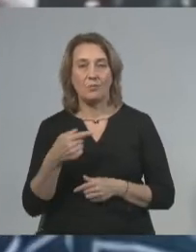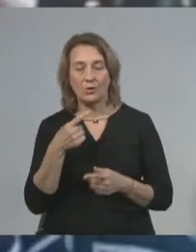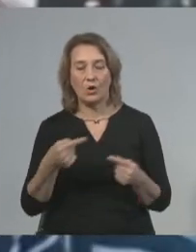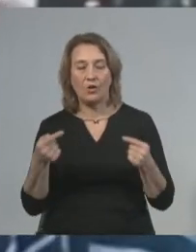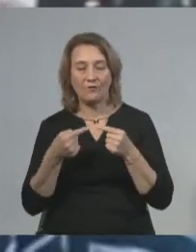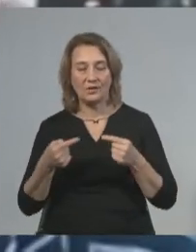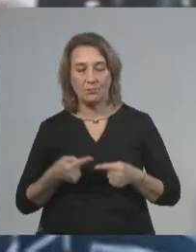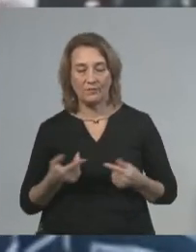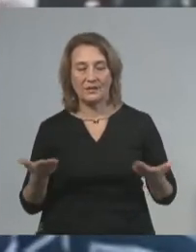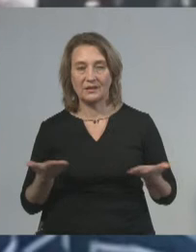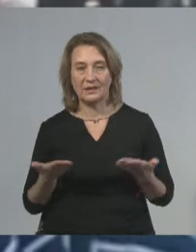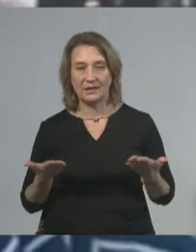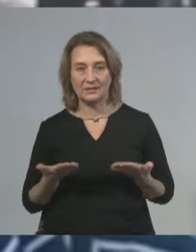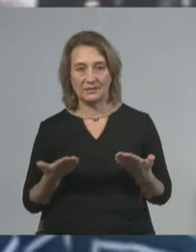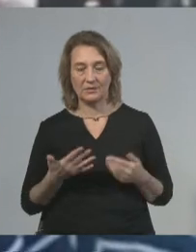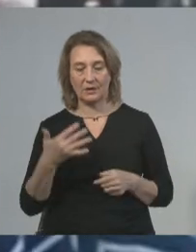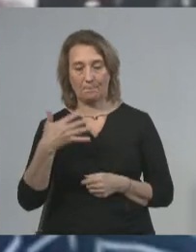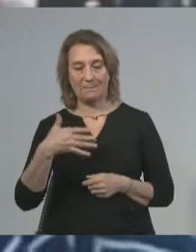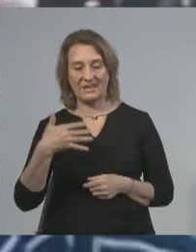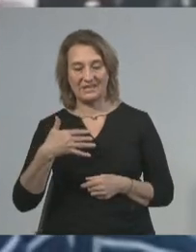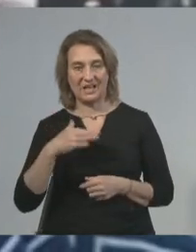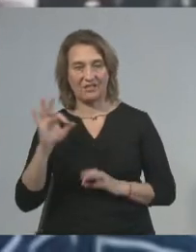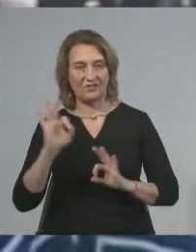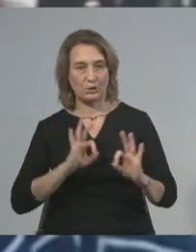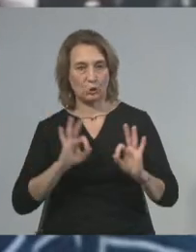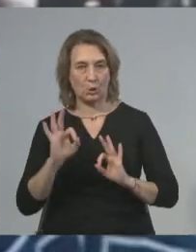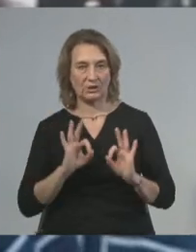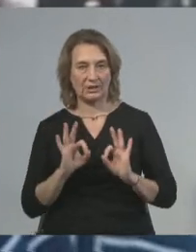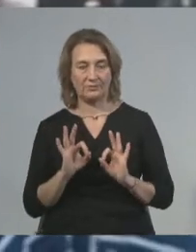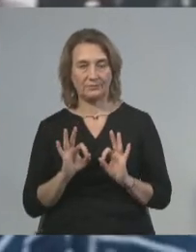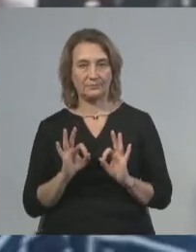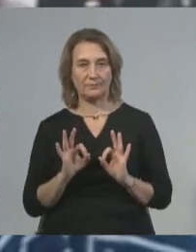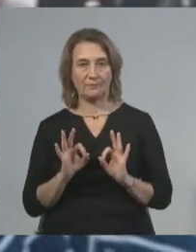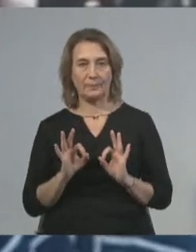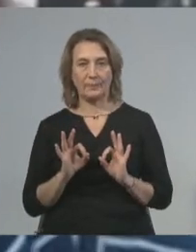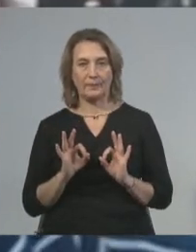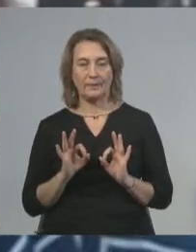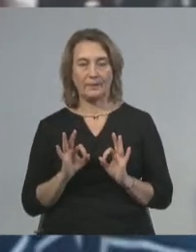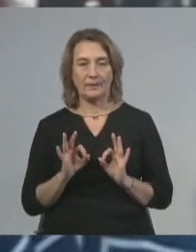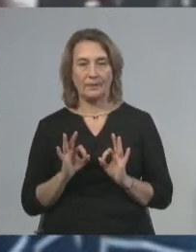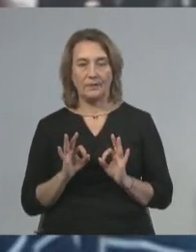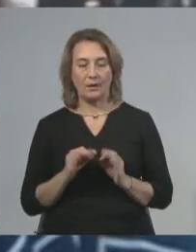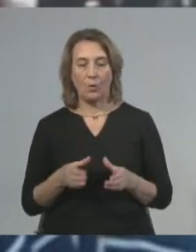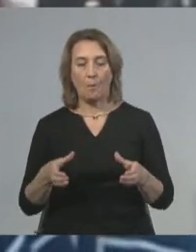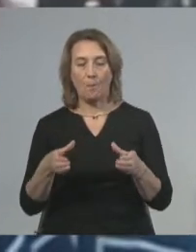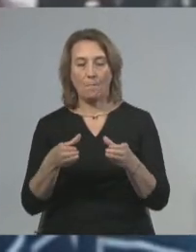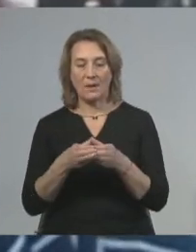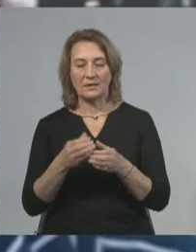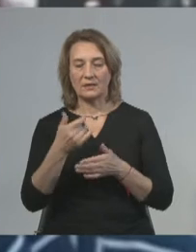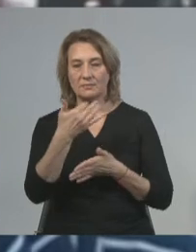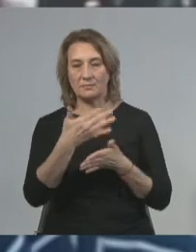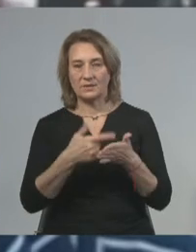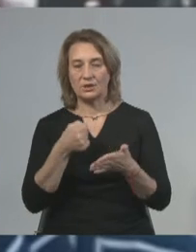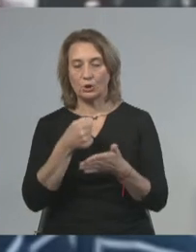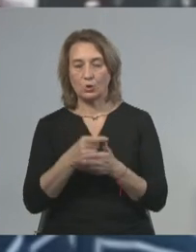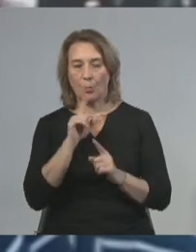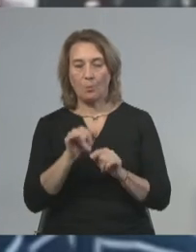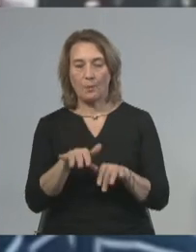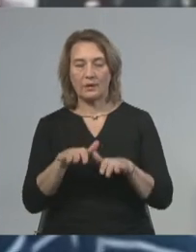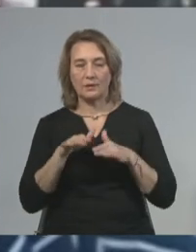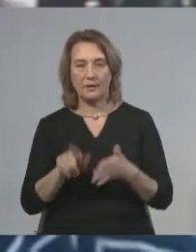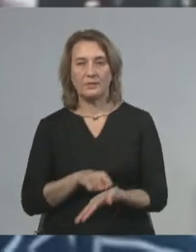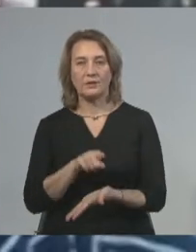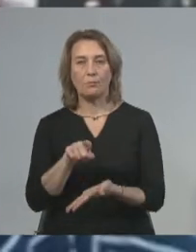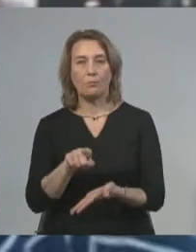forty percent of the of the places on the list when you enter to the parliament what the political parties